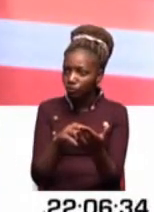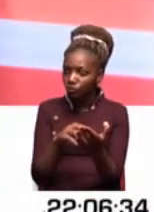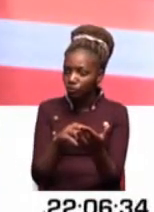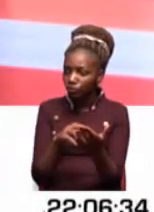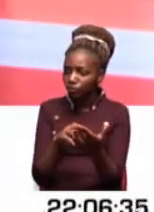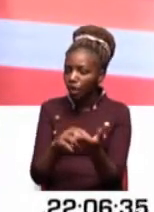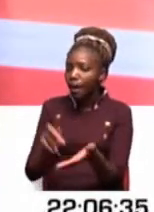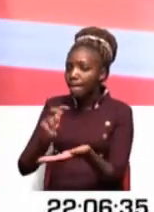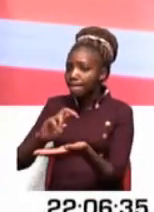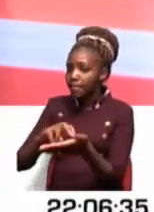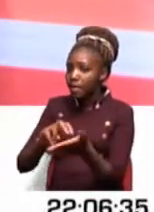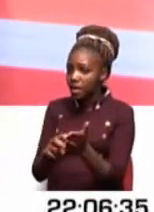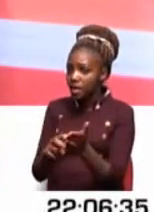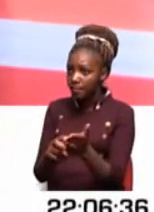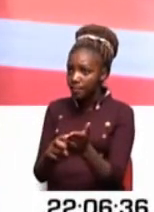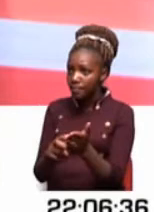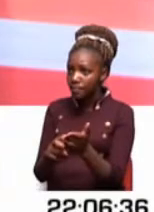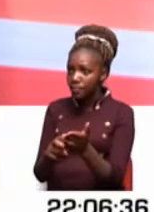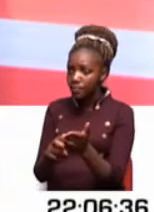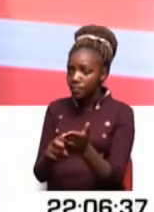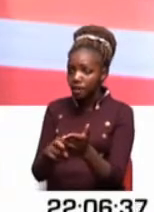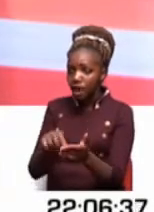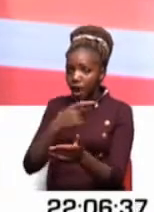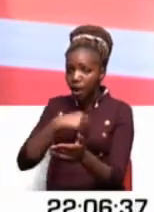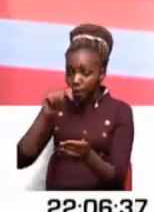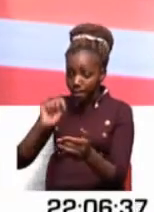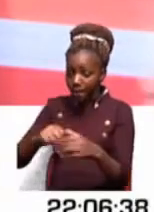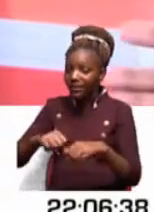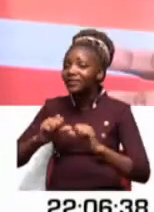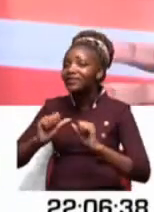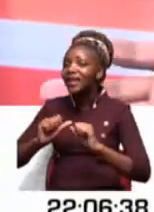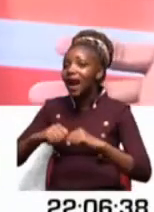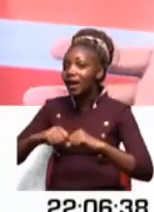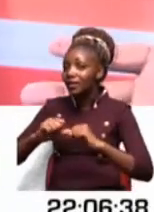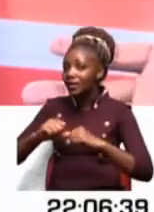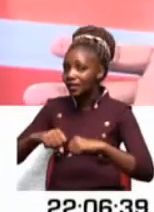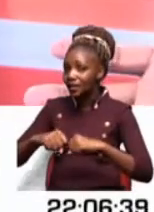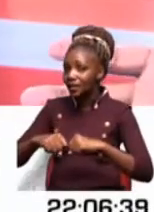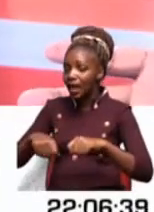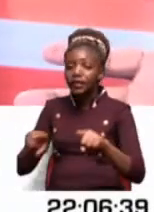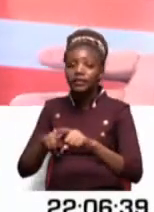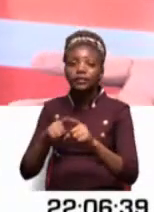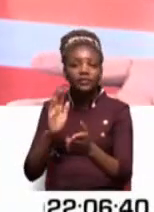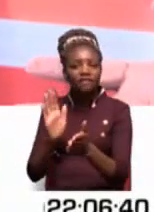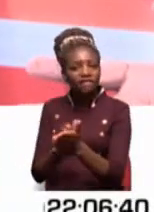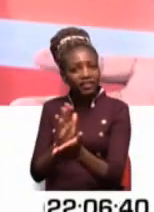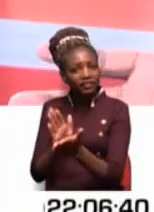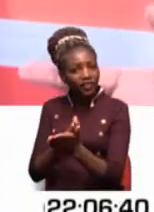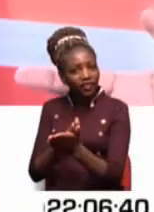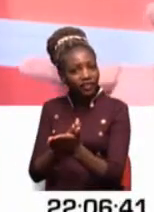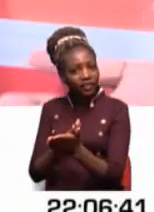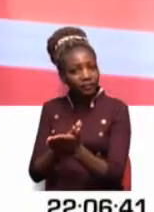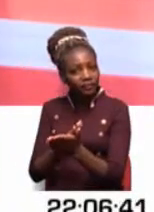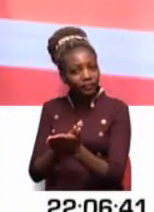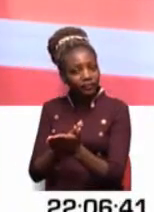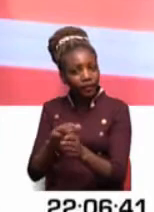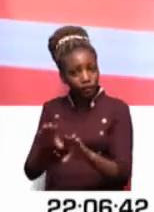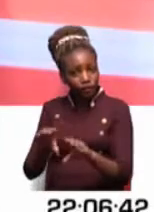and these are issues that we must engage and agree that we need to quickly move from where we are. Moshima,